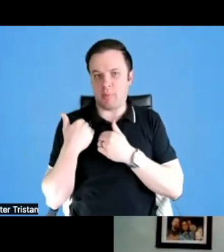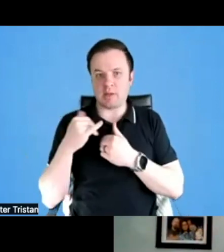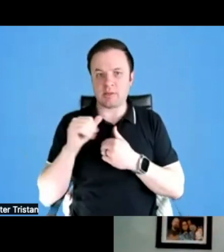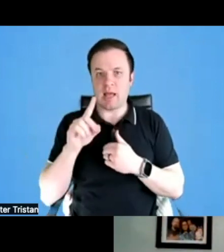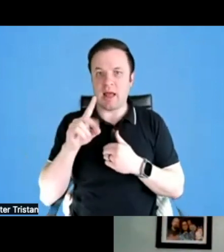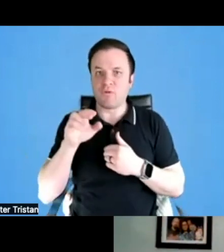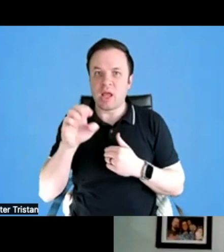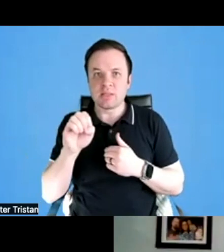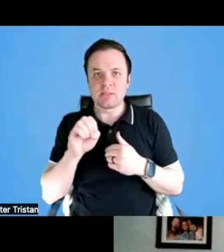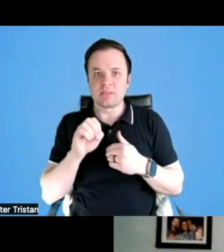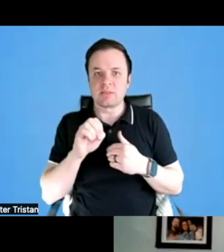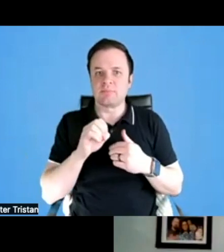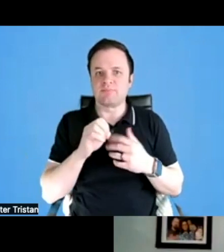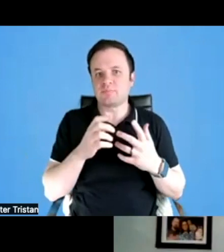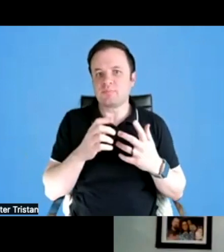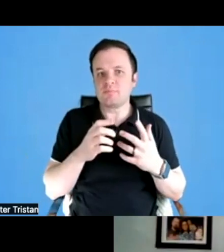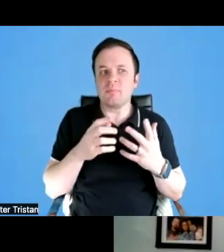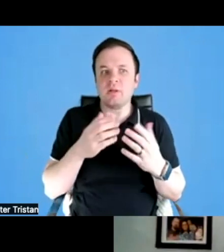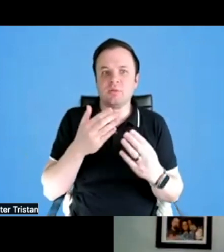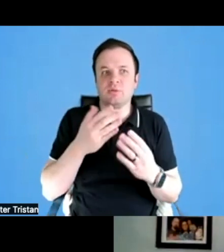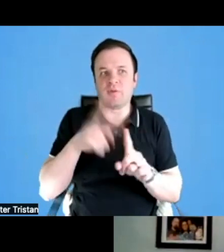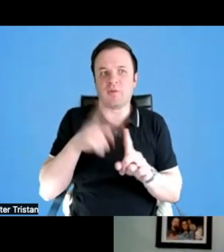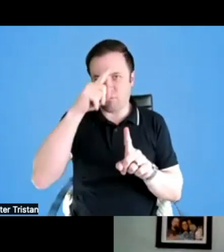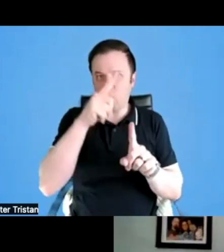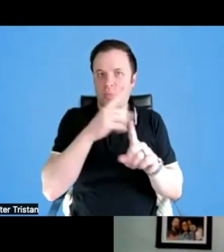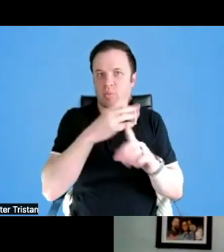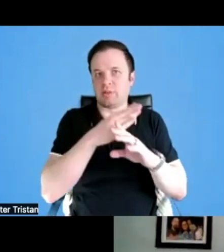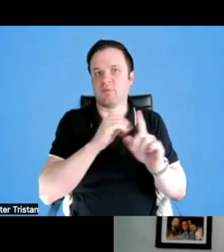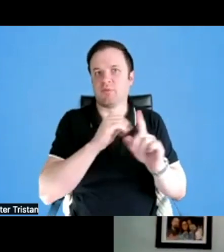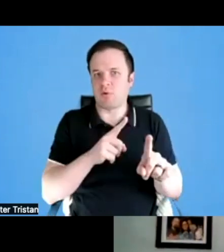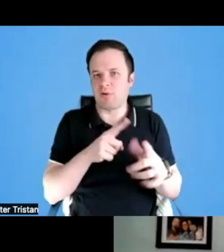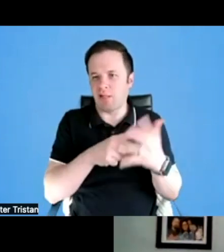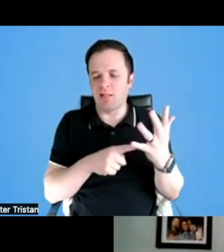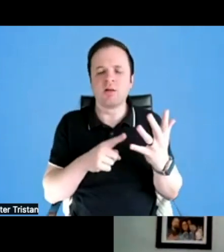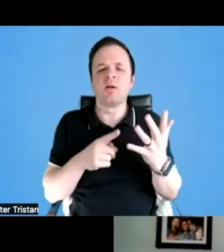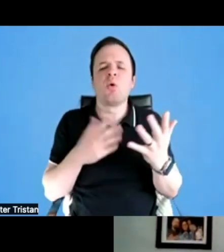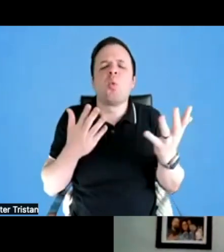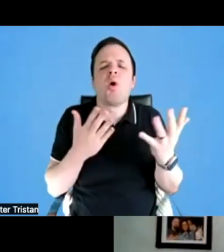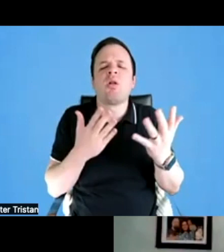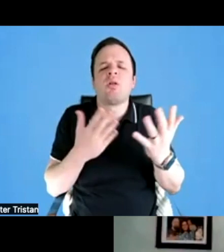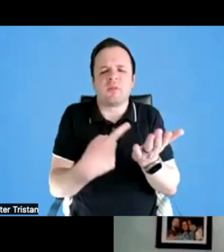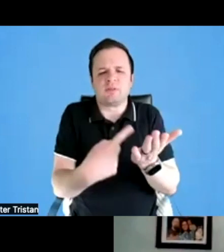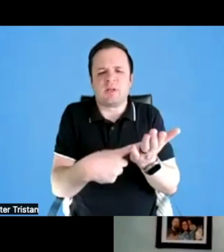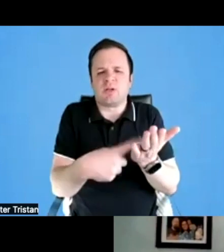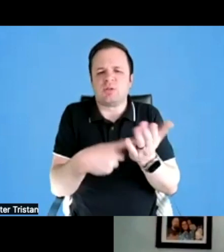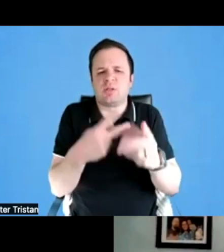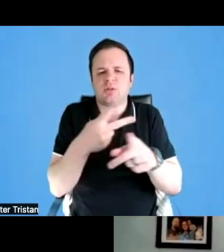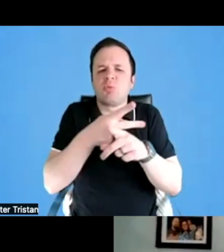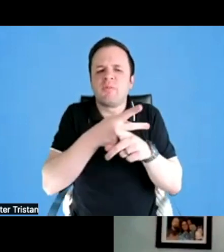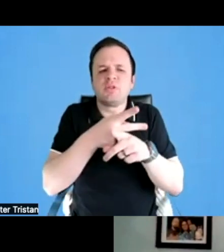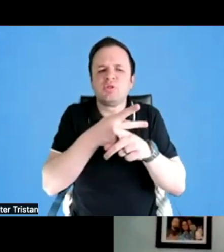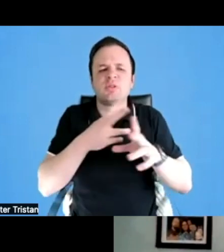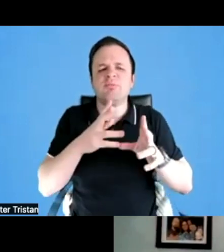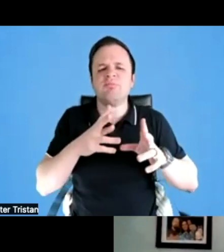get them, for example, Kelly, like you said, to file for the protective order, those kinds of things. What are the conversations in supervision and elsewhere